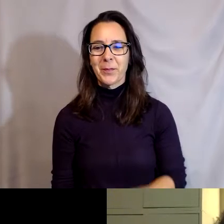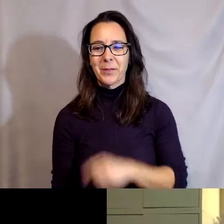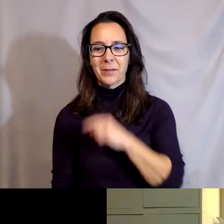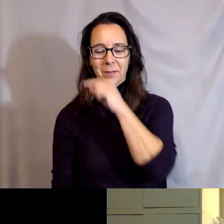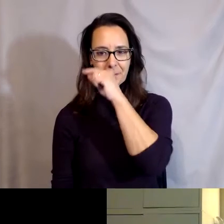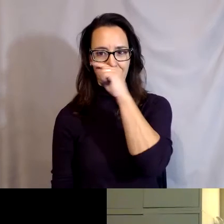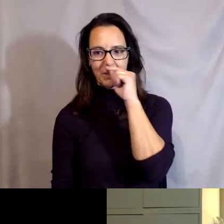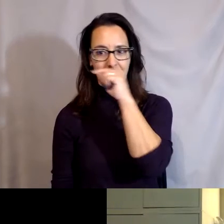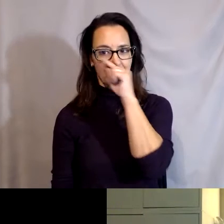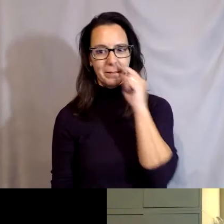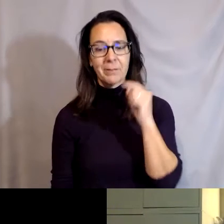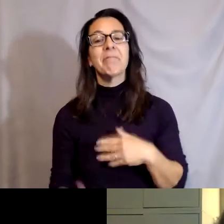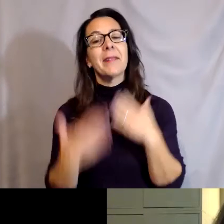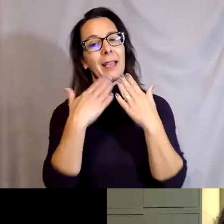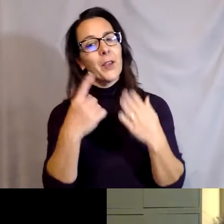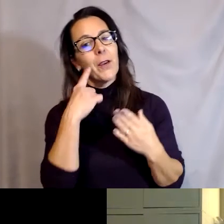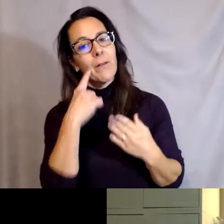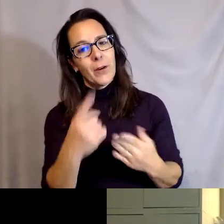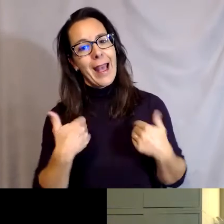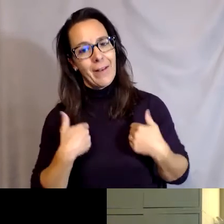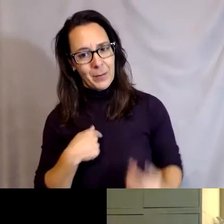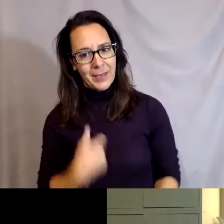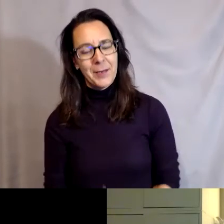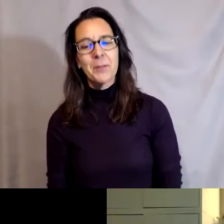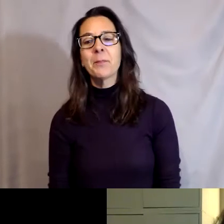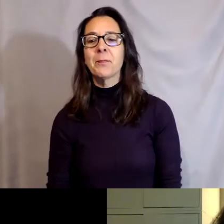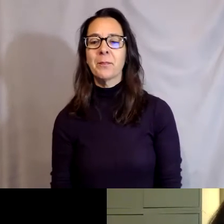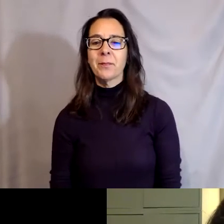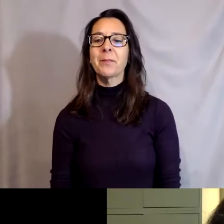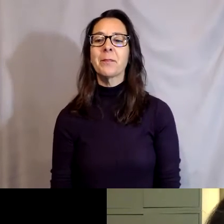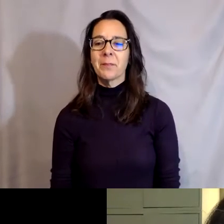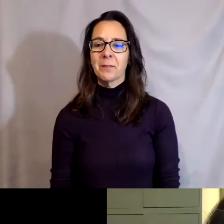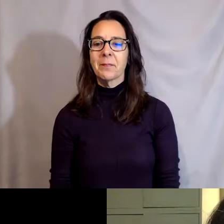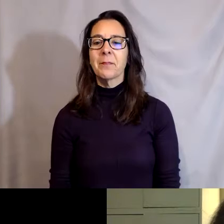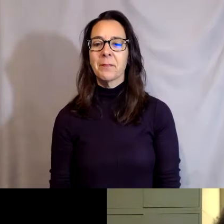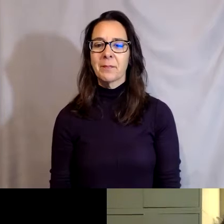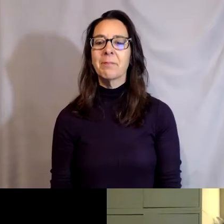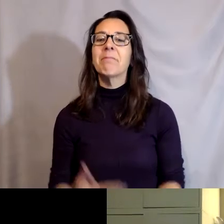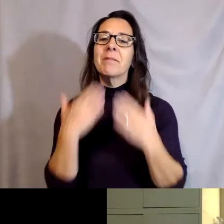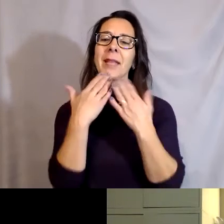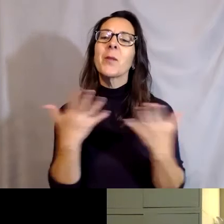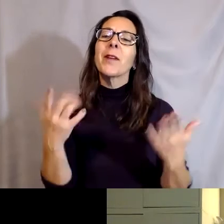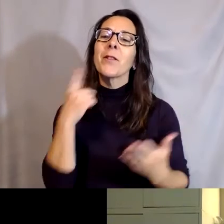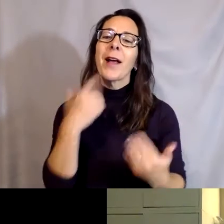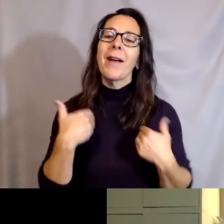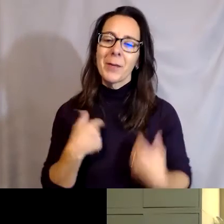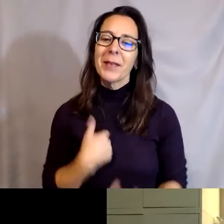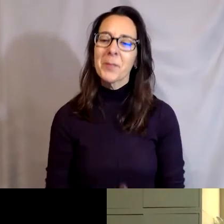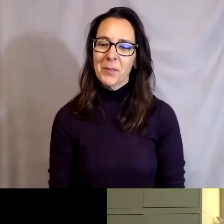Thank you so much for having me. And thank you so much for having me. Thank you so much for having me.